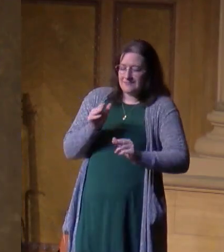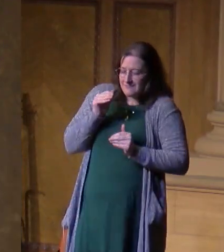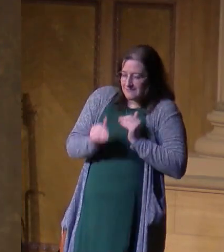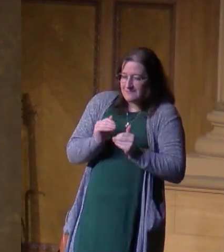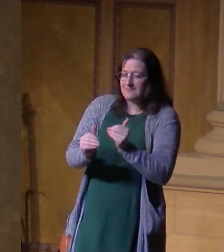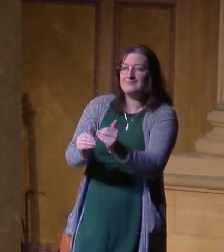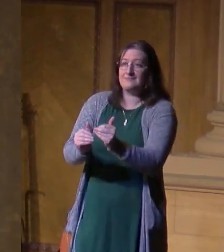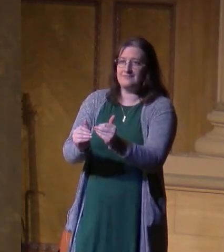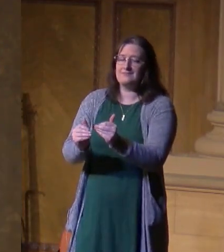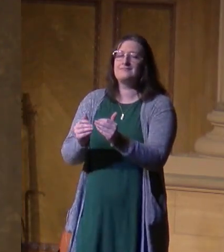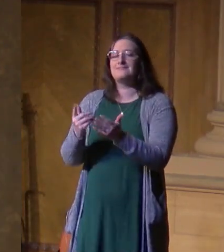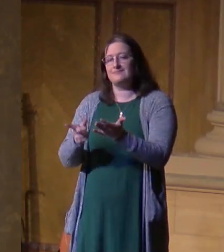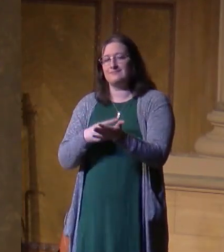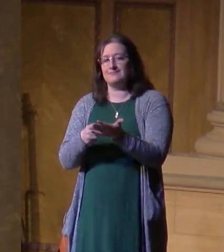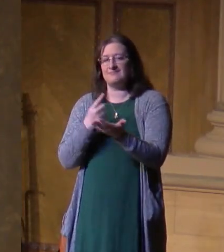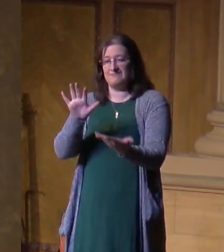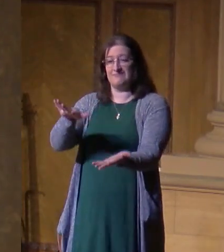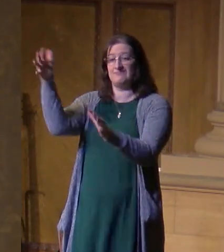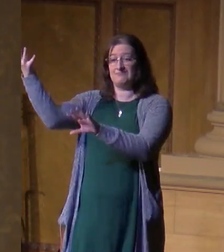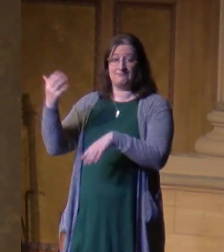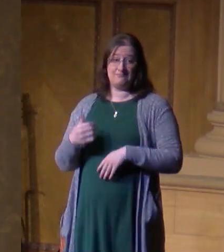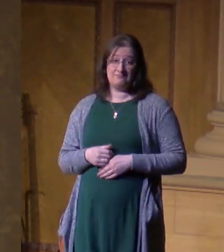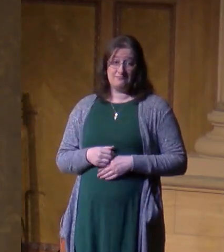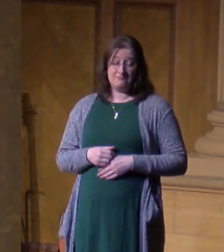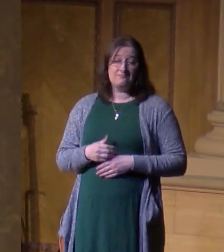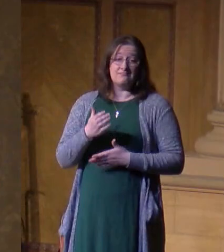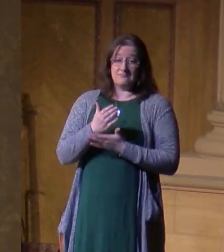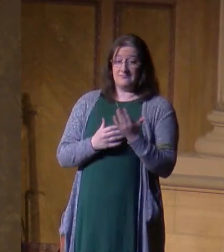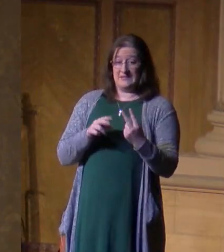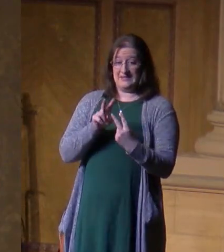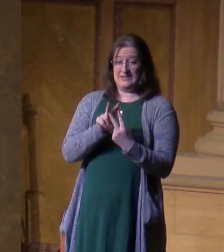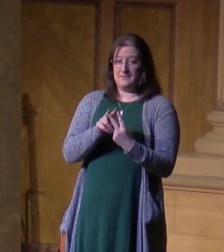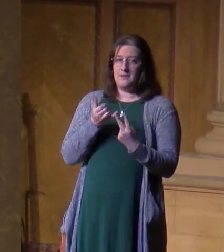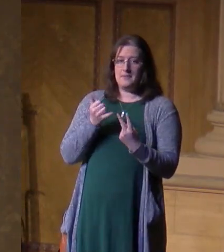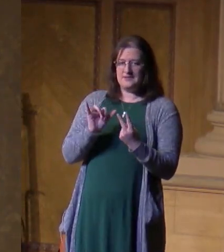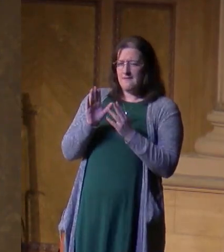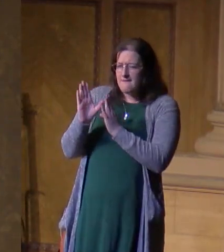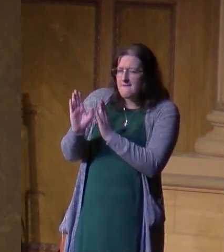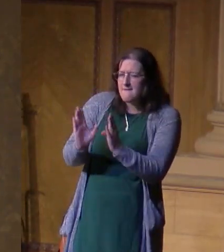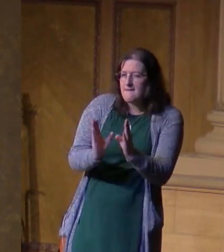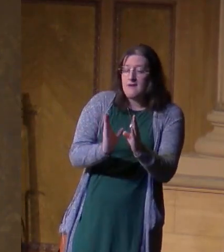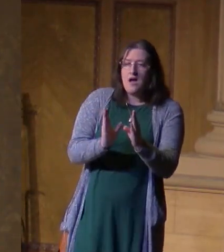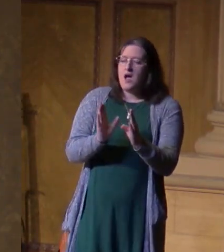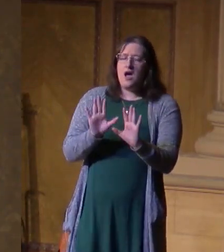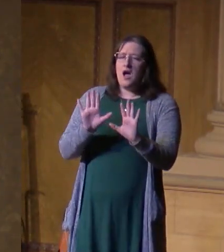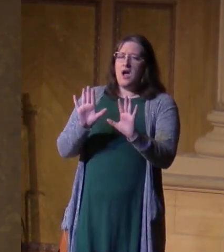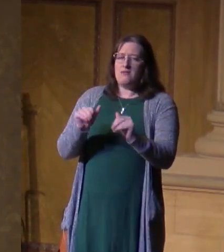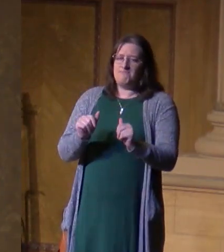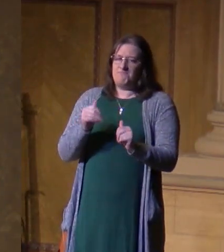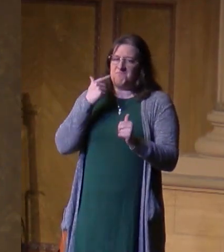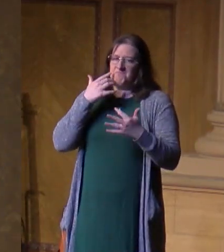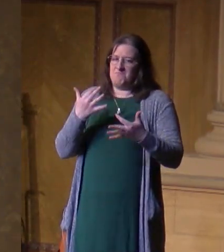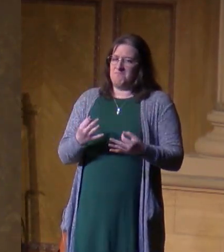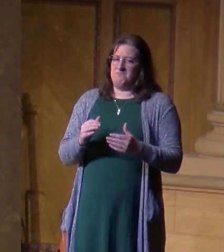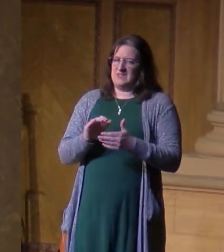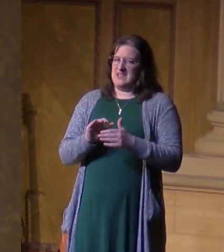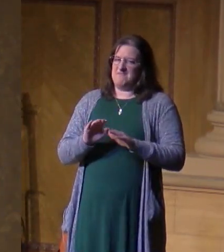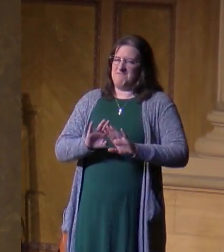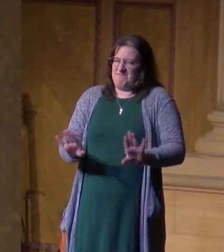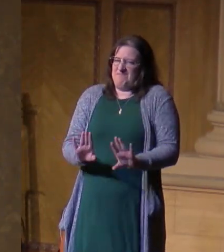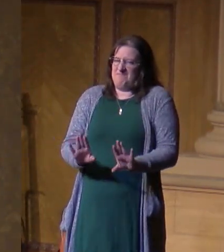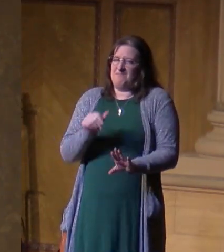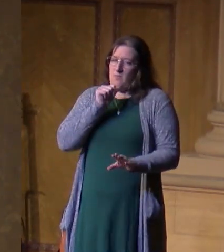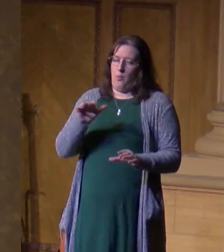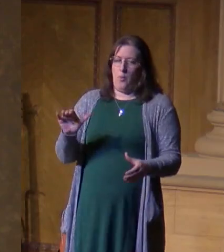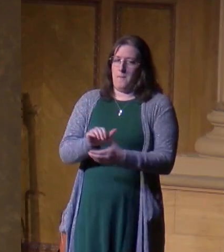plans, I mean, some couples just don't actually end up getting married. They decide to break things off. And we know